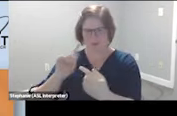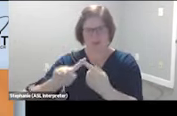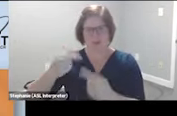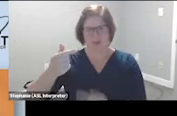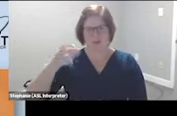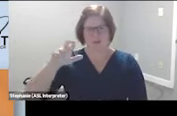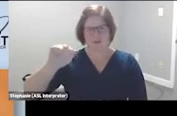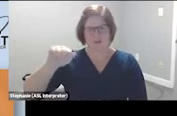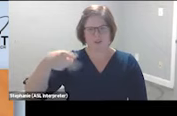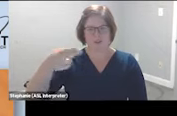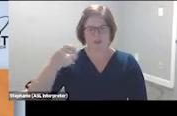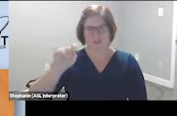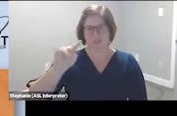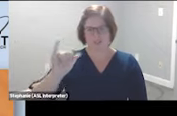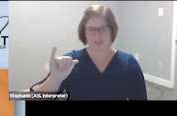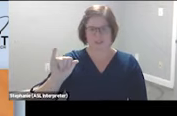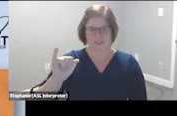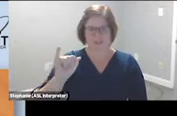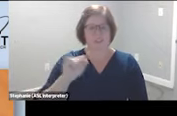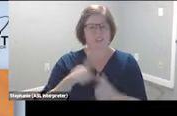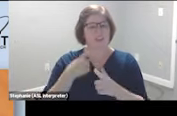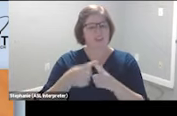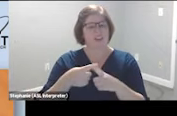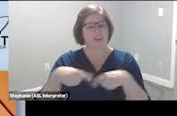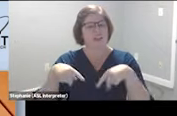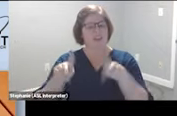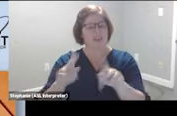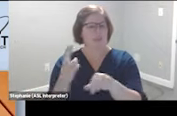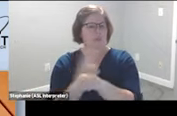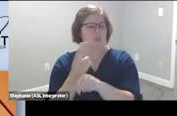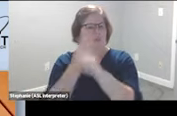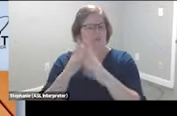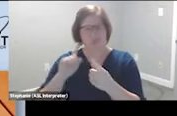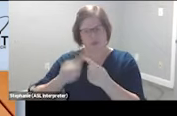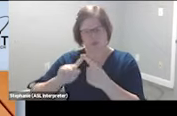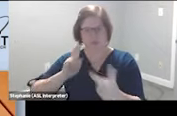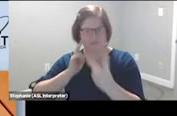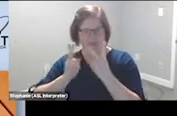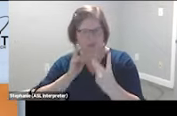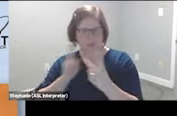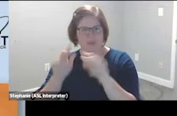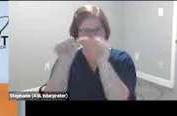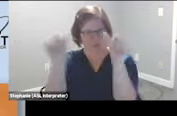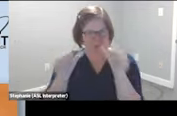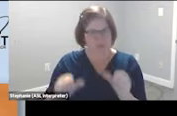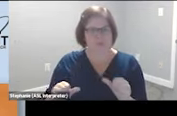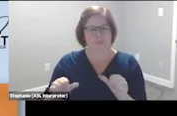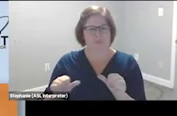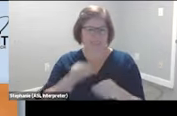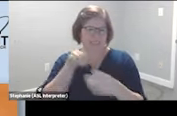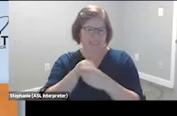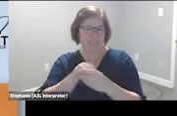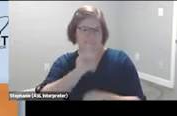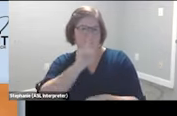allow a designer, a user, to visualize shapes in real time.